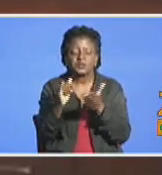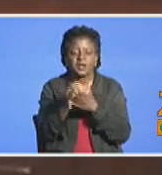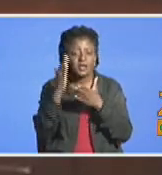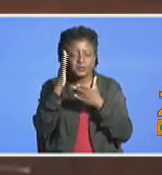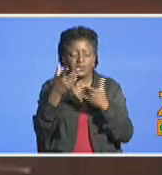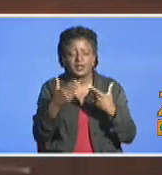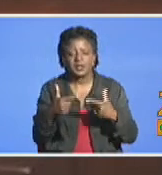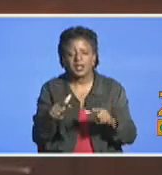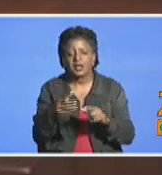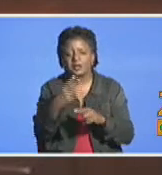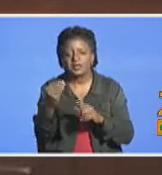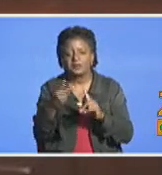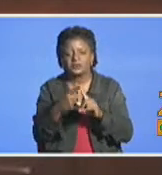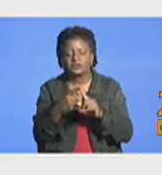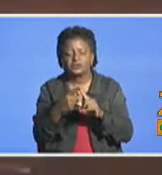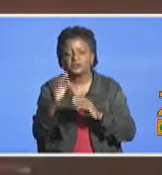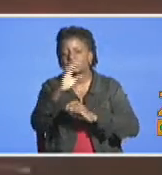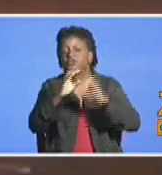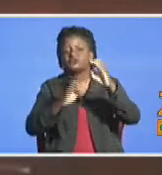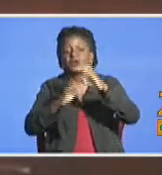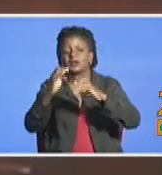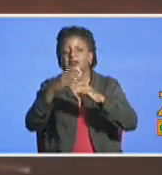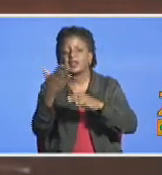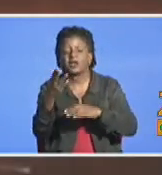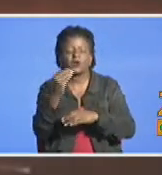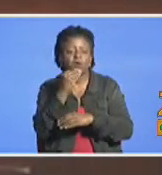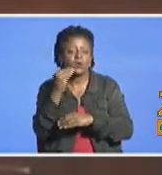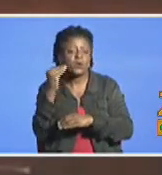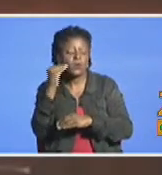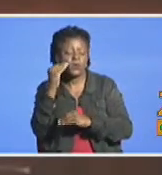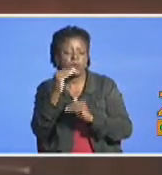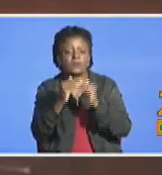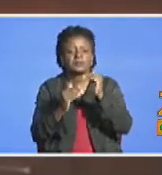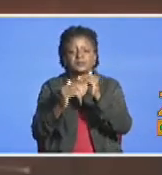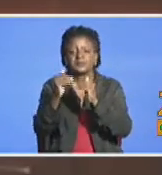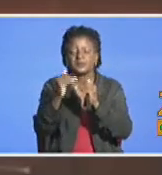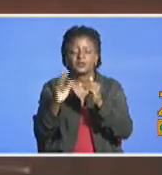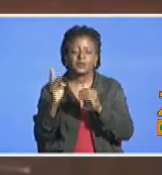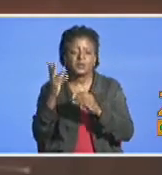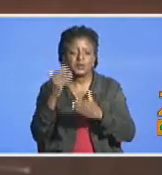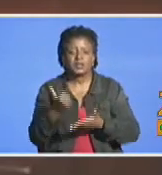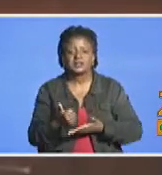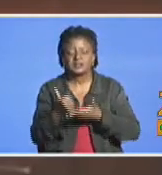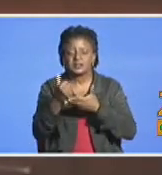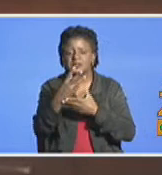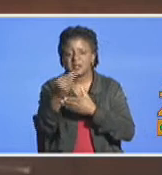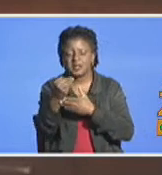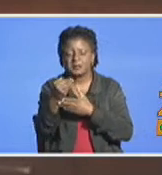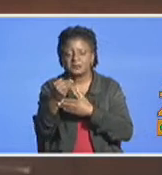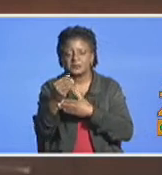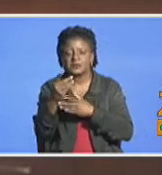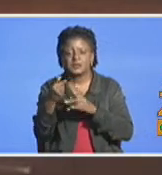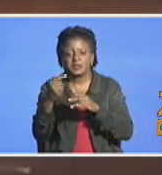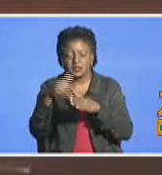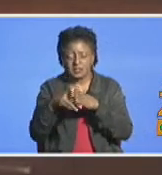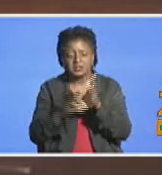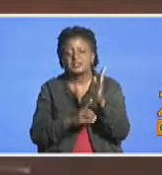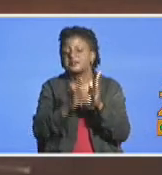to construct their home base. We would assist them, Mr. Speaker, in developing their home base, but this would allow them,